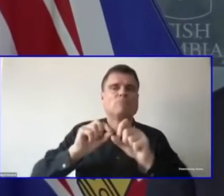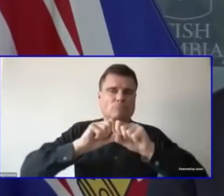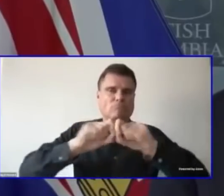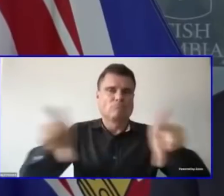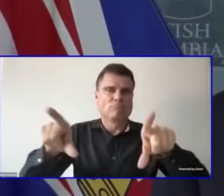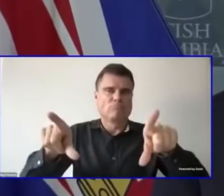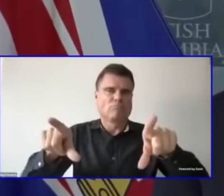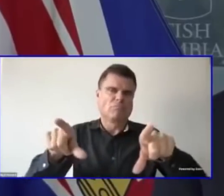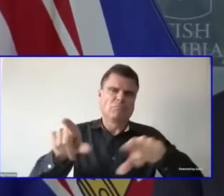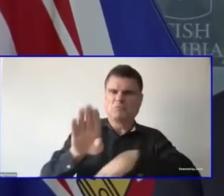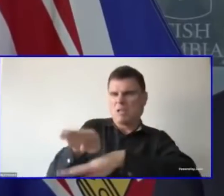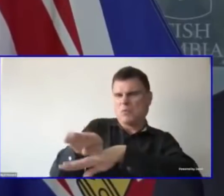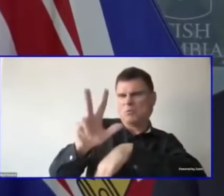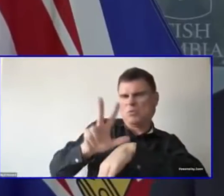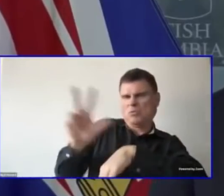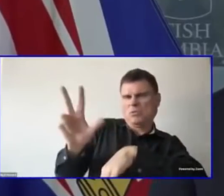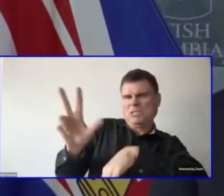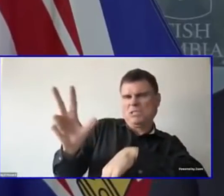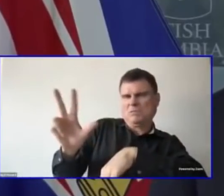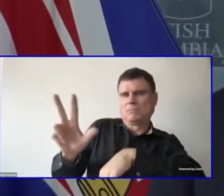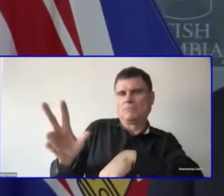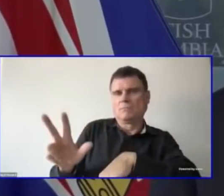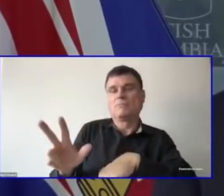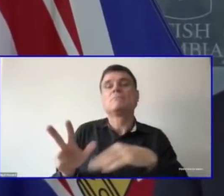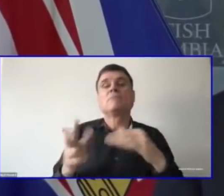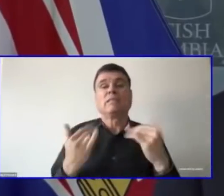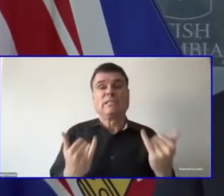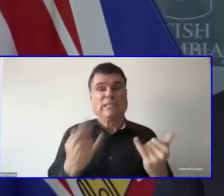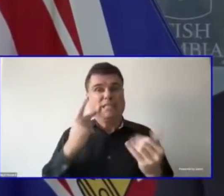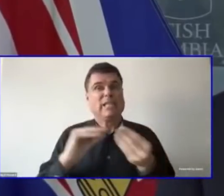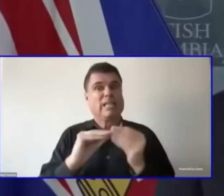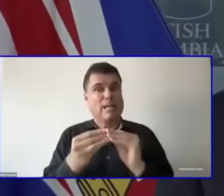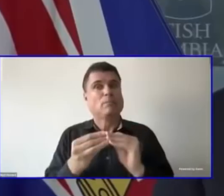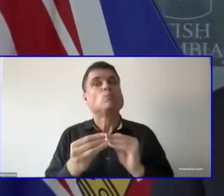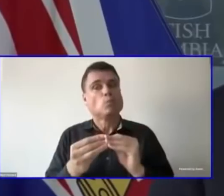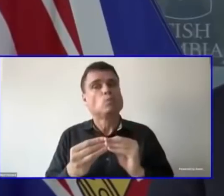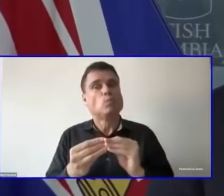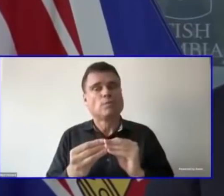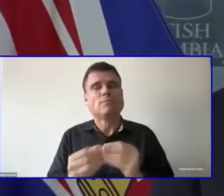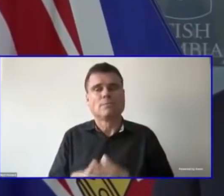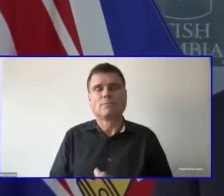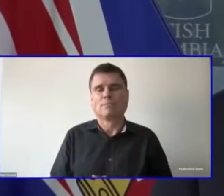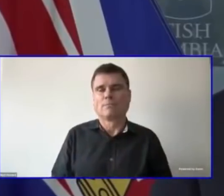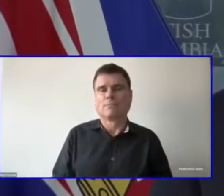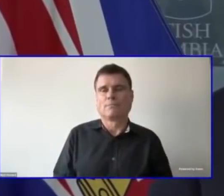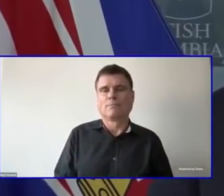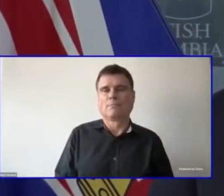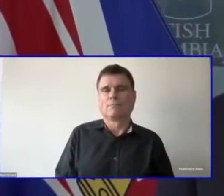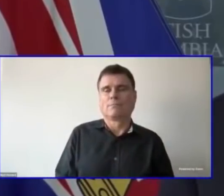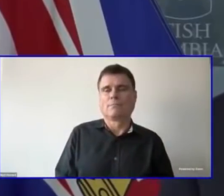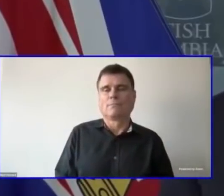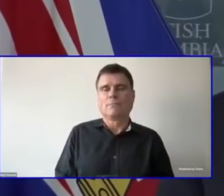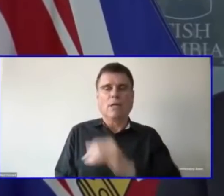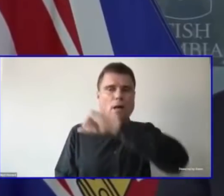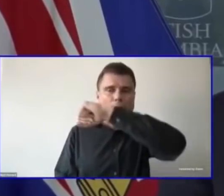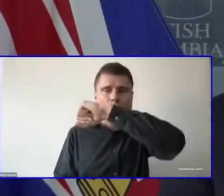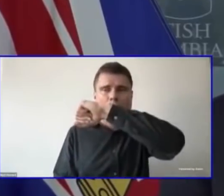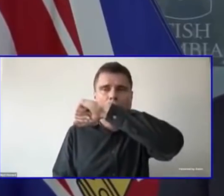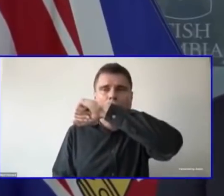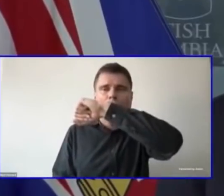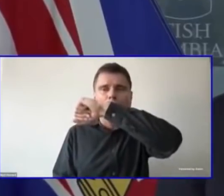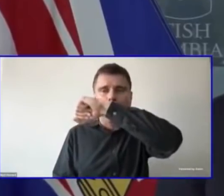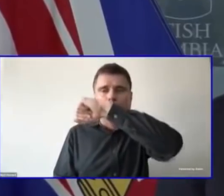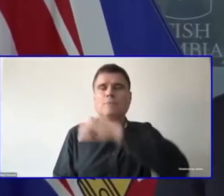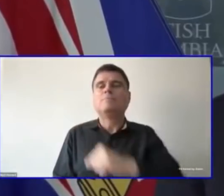see those numbers, including all of the usual numbers and the updating of the dashboard on Monday and Tuesday. Of course, you're going to get the